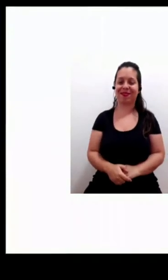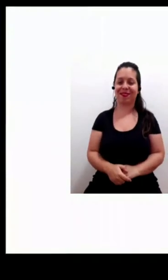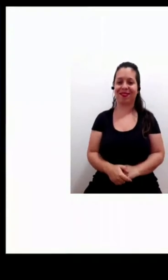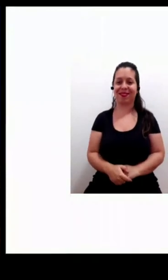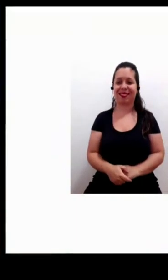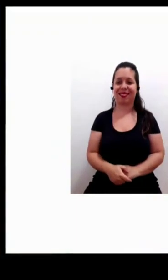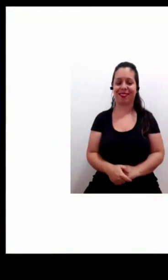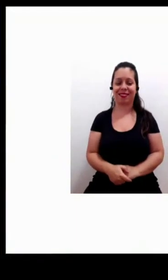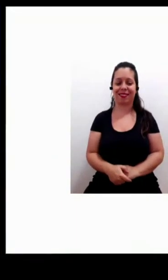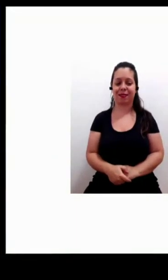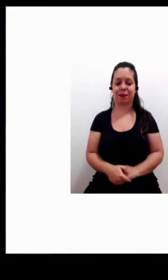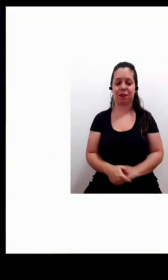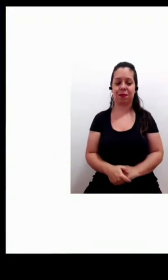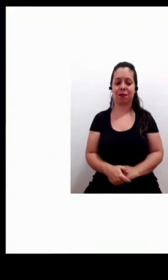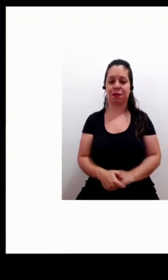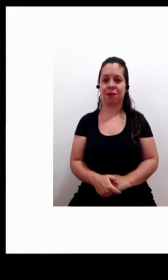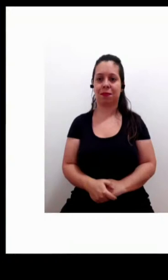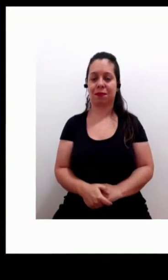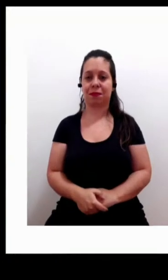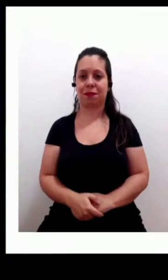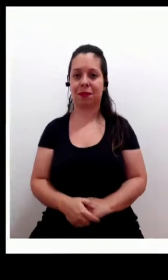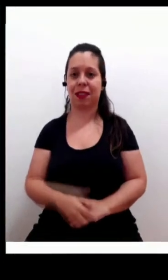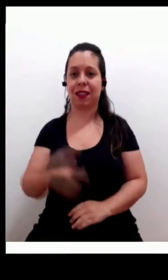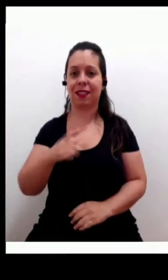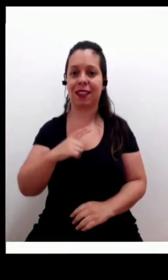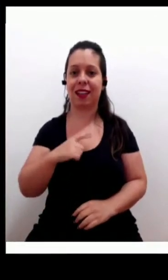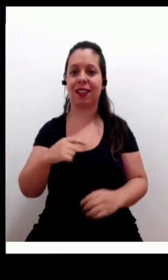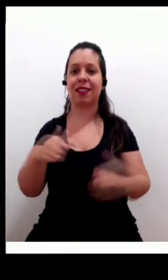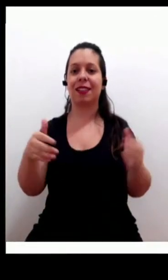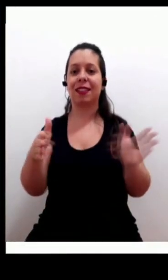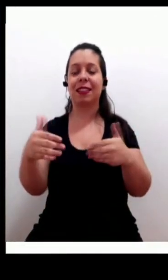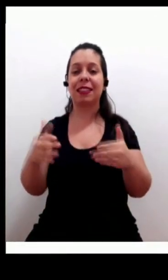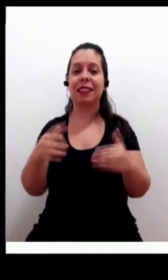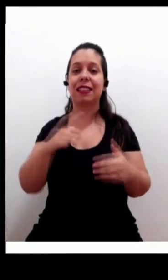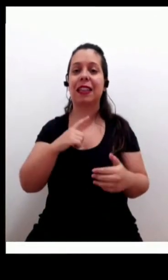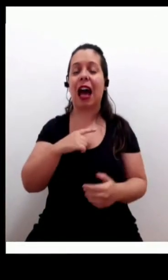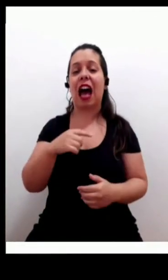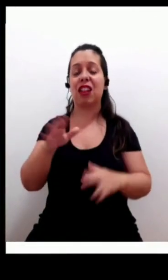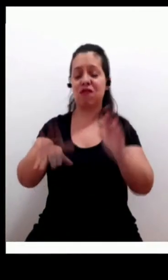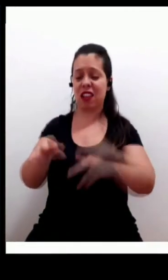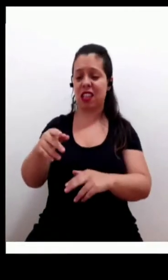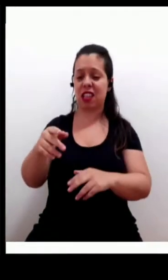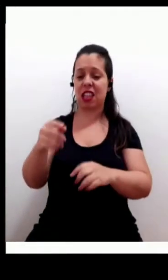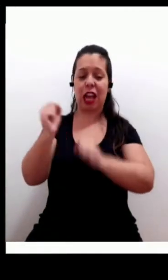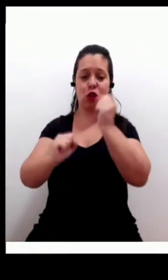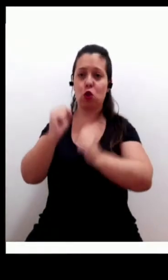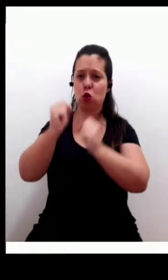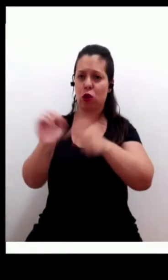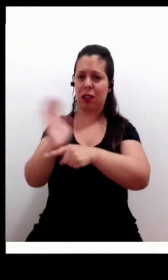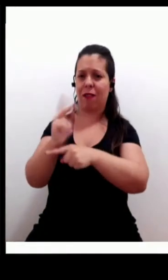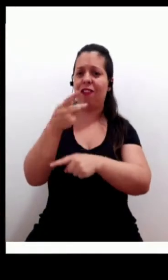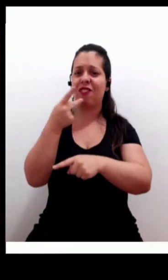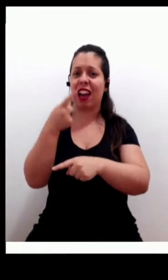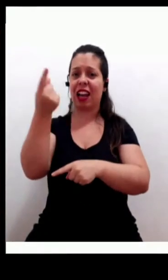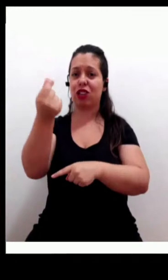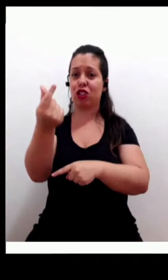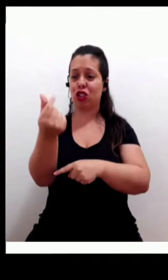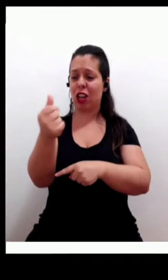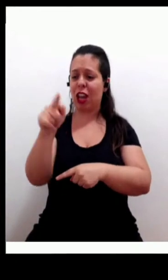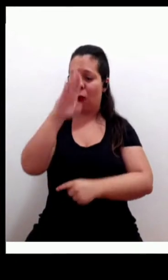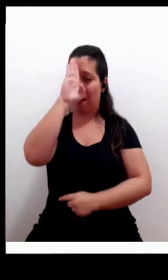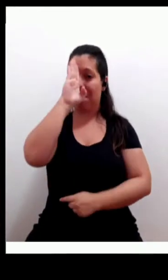With all its talk of box office, the film business would have us believe that money drives movies.